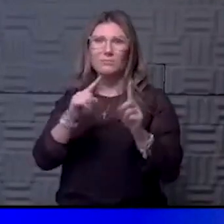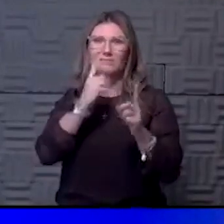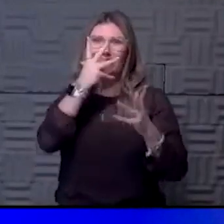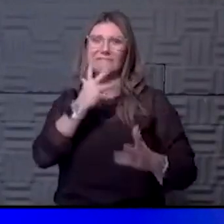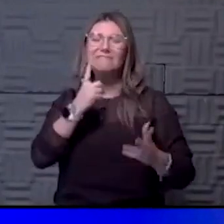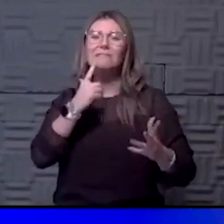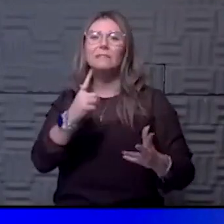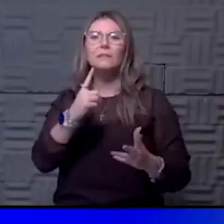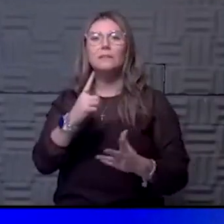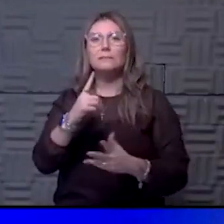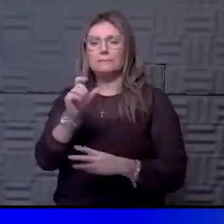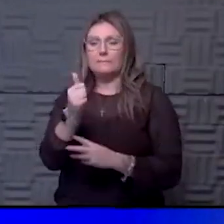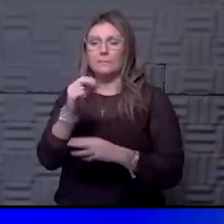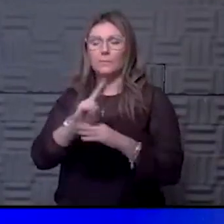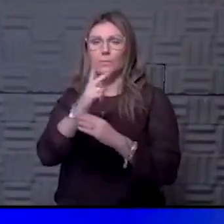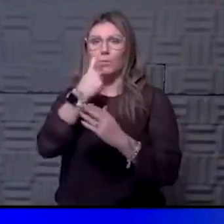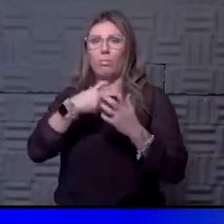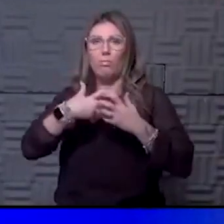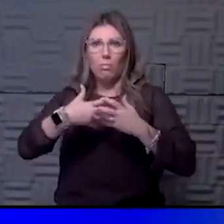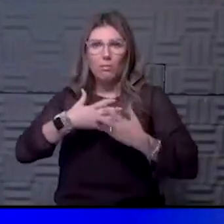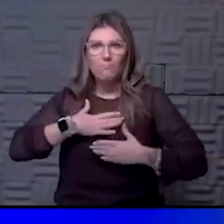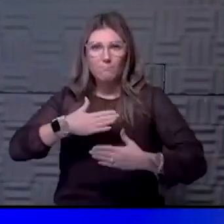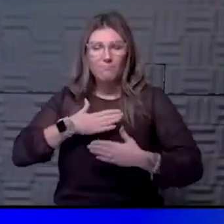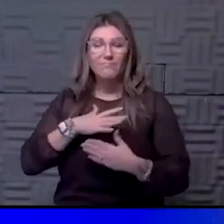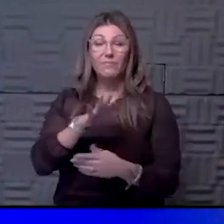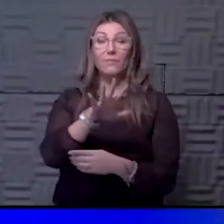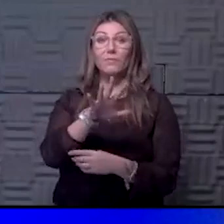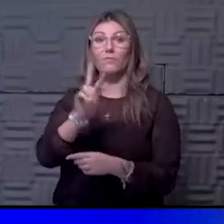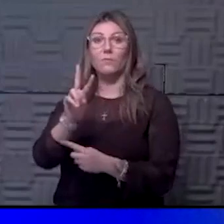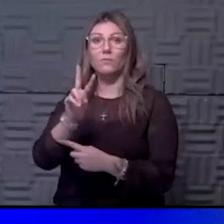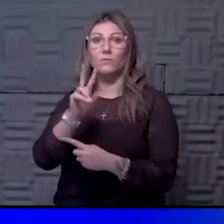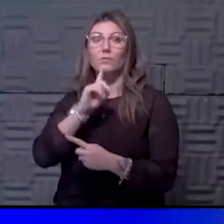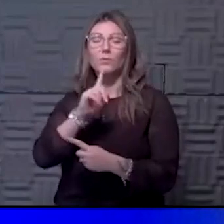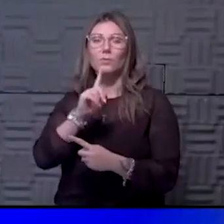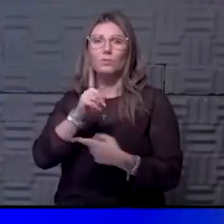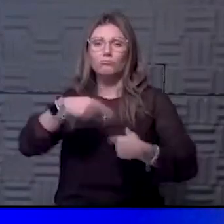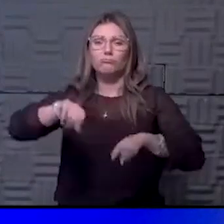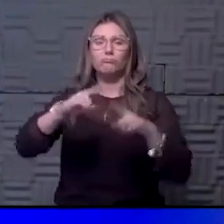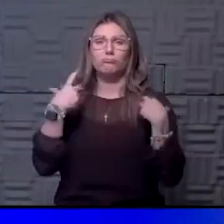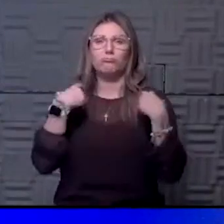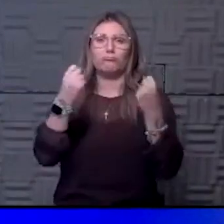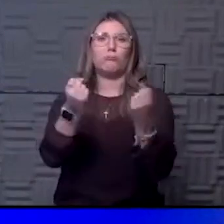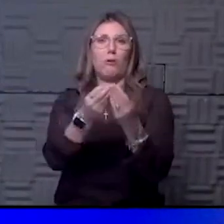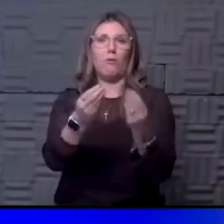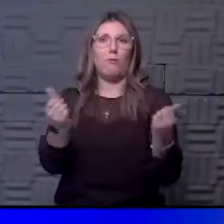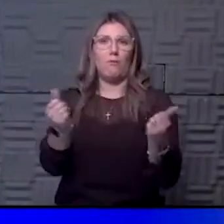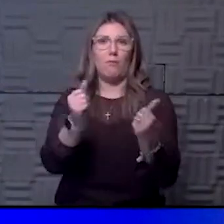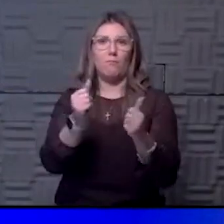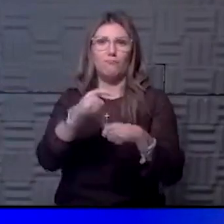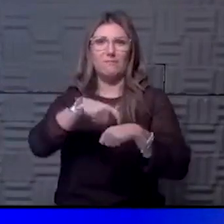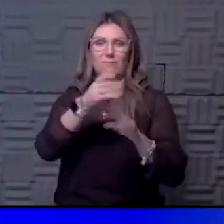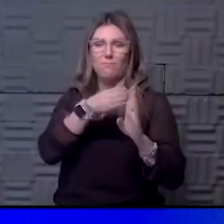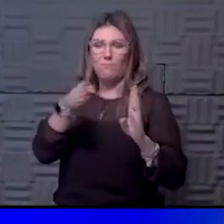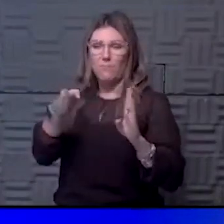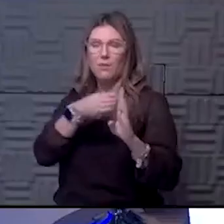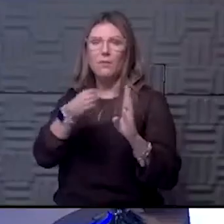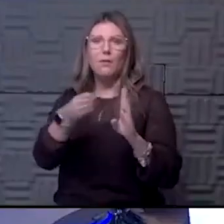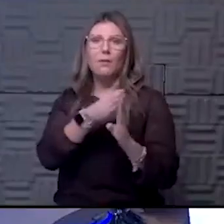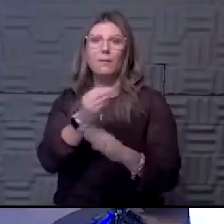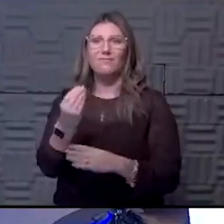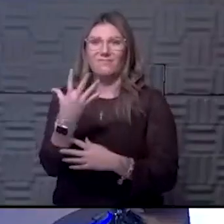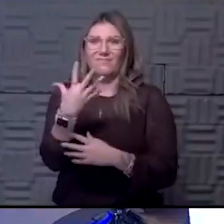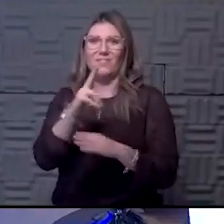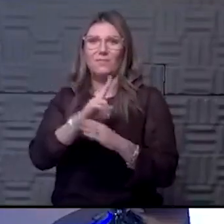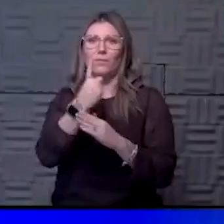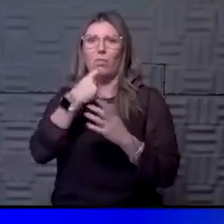on the ventilator. We still do have 52 in that in that recovery period and 5 on the ventilator. So. How are things at